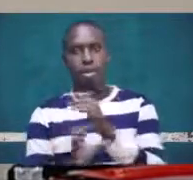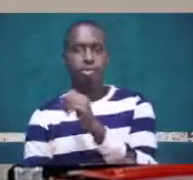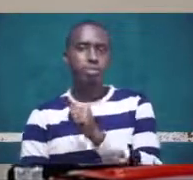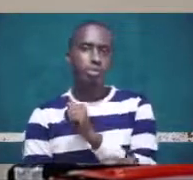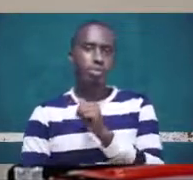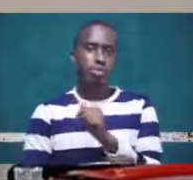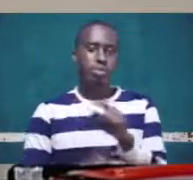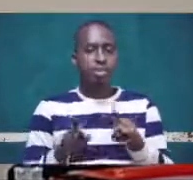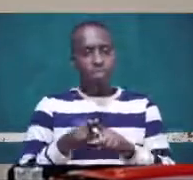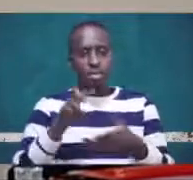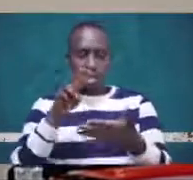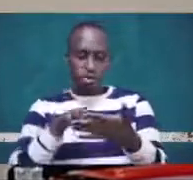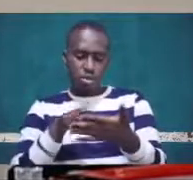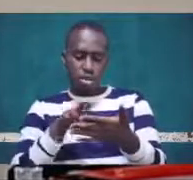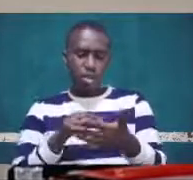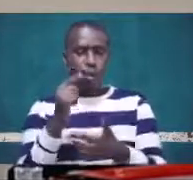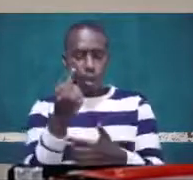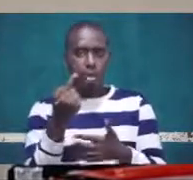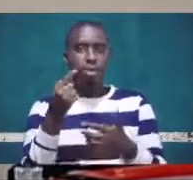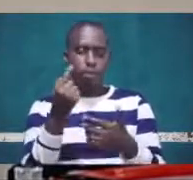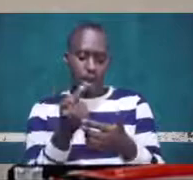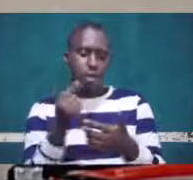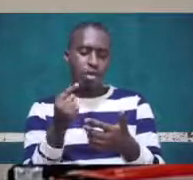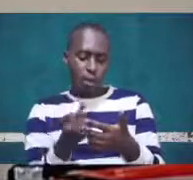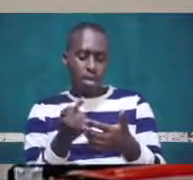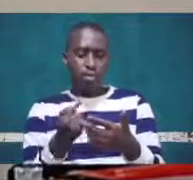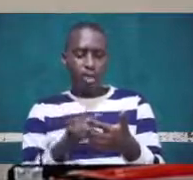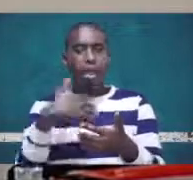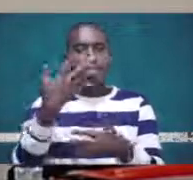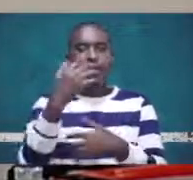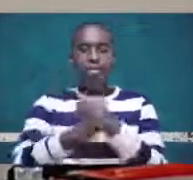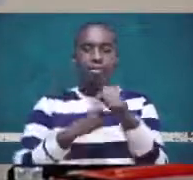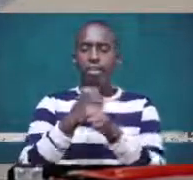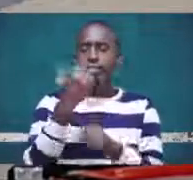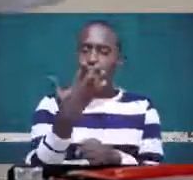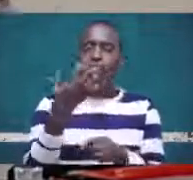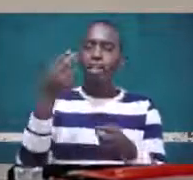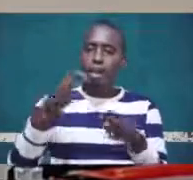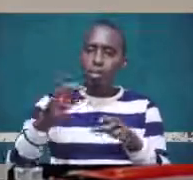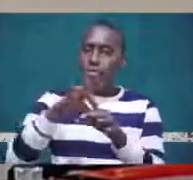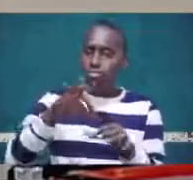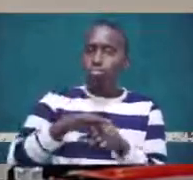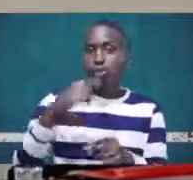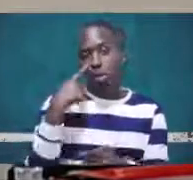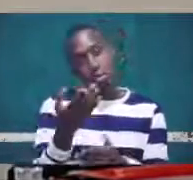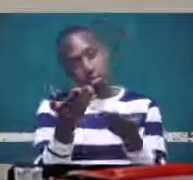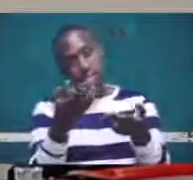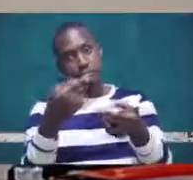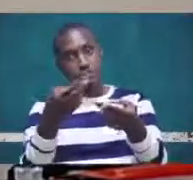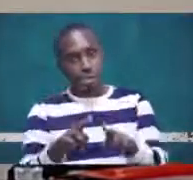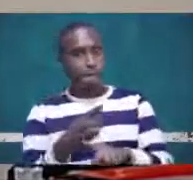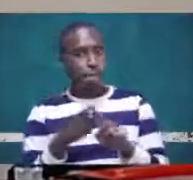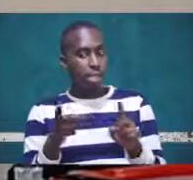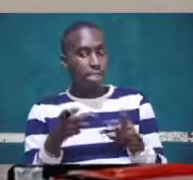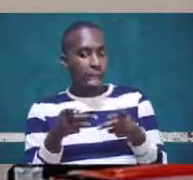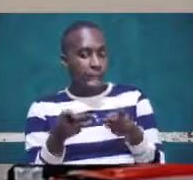So they read word by word. After 5 years, we shall have elections. So for us, we only see elections going on. But there is somewhere